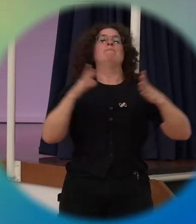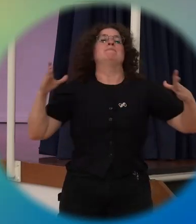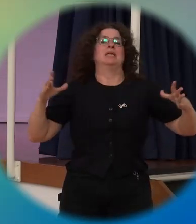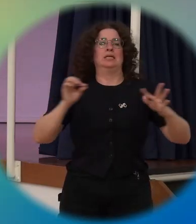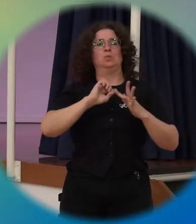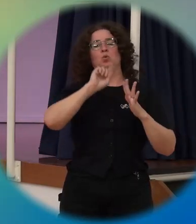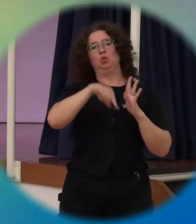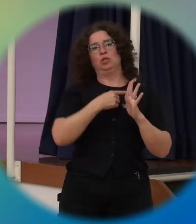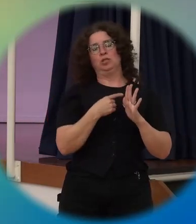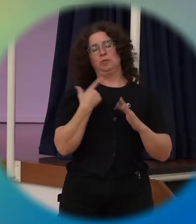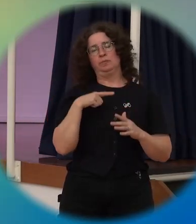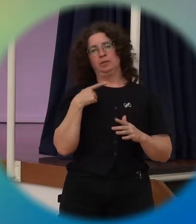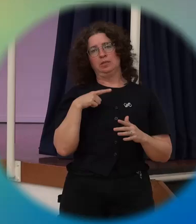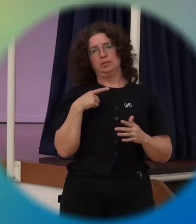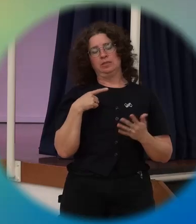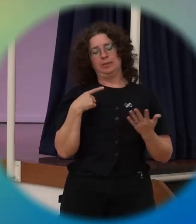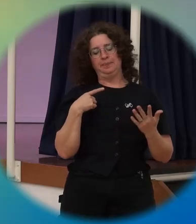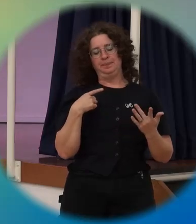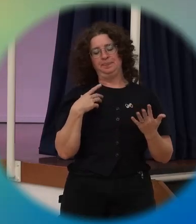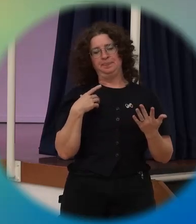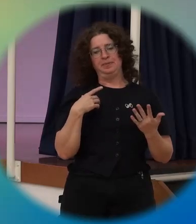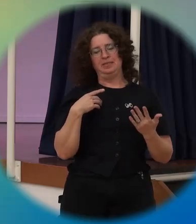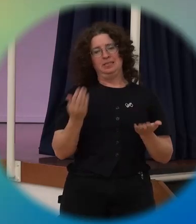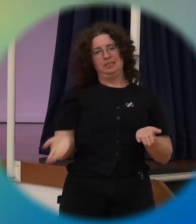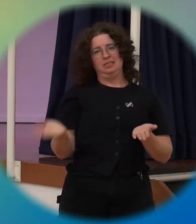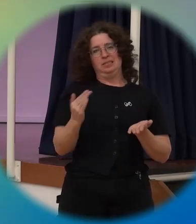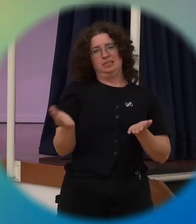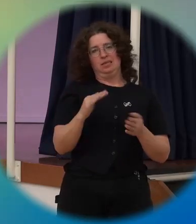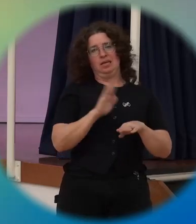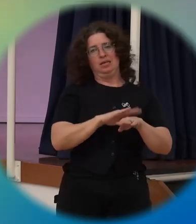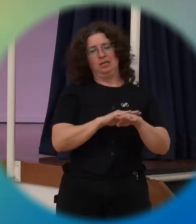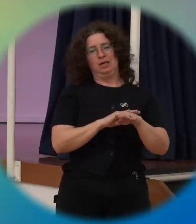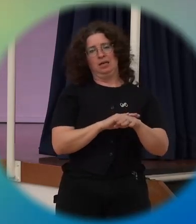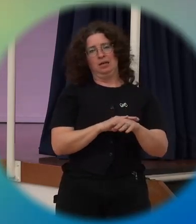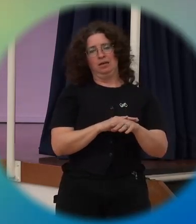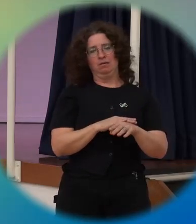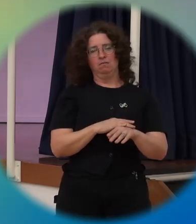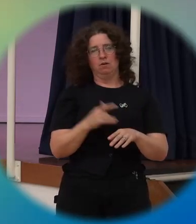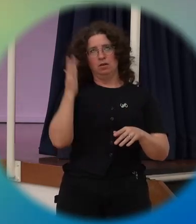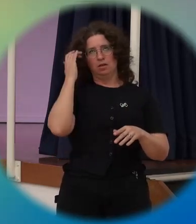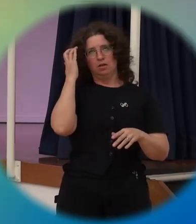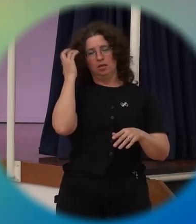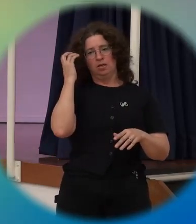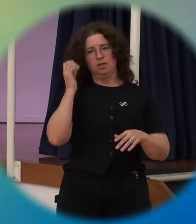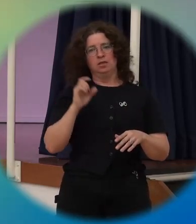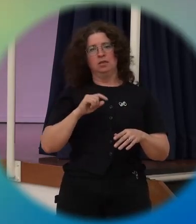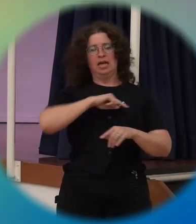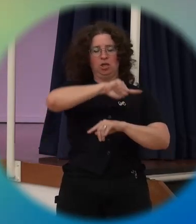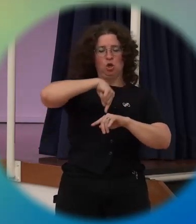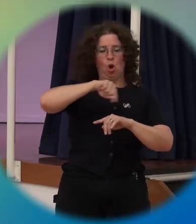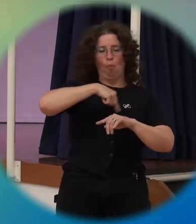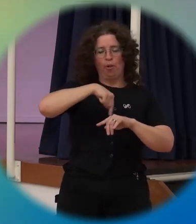projects because of the extra time that it introduces and the fact that compilation